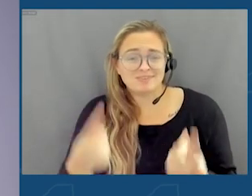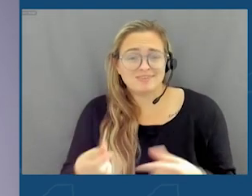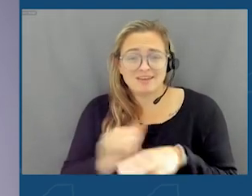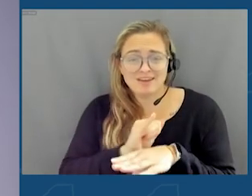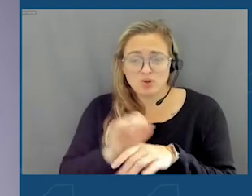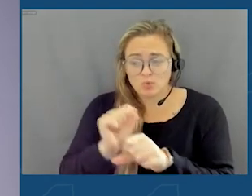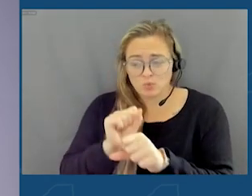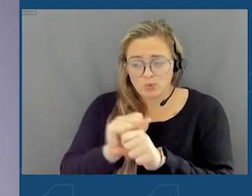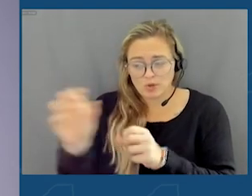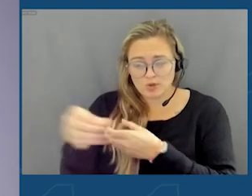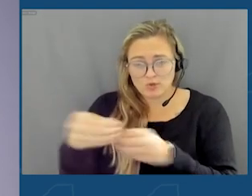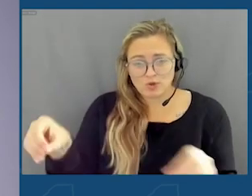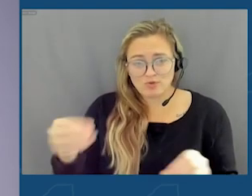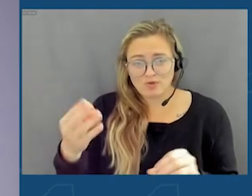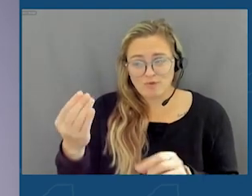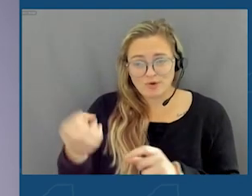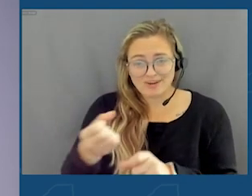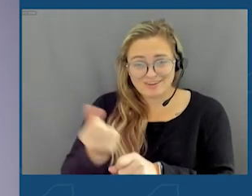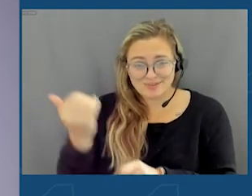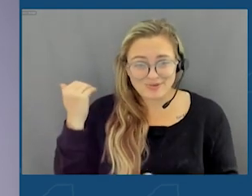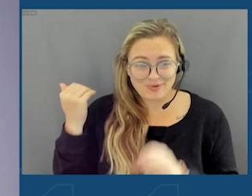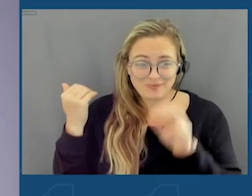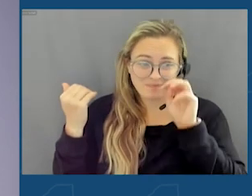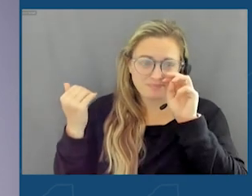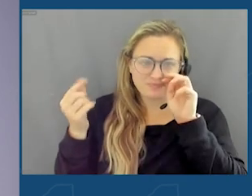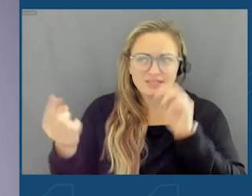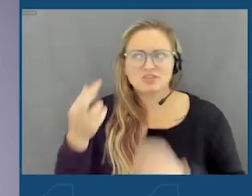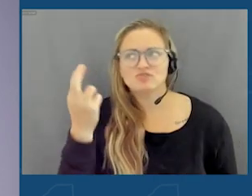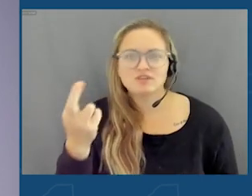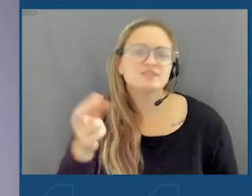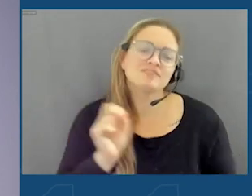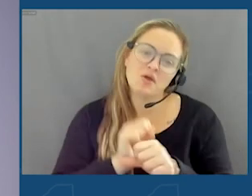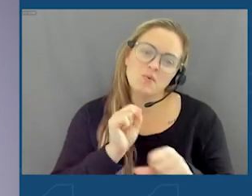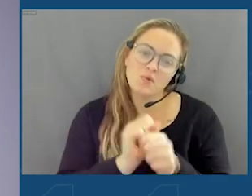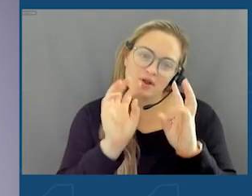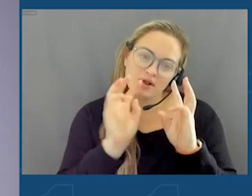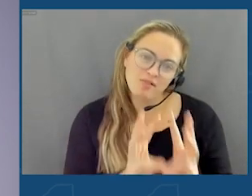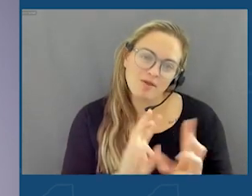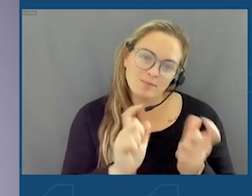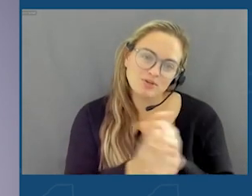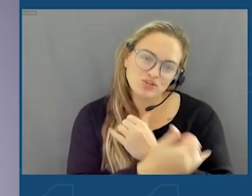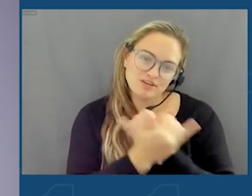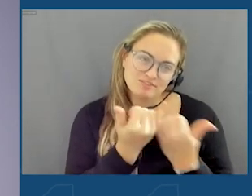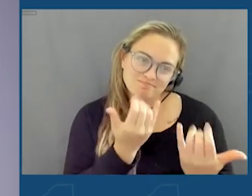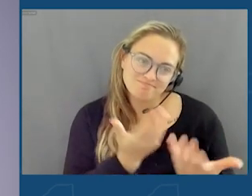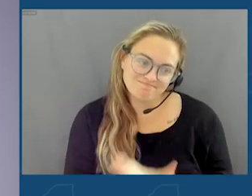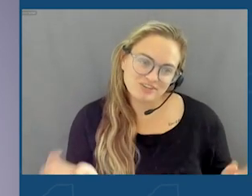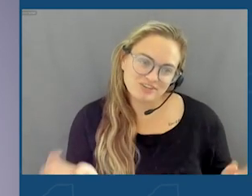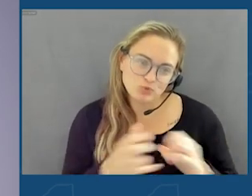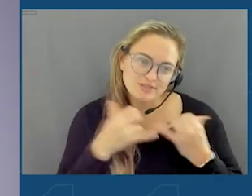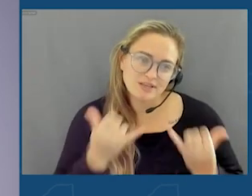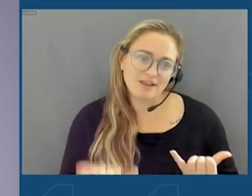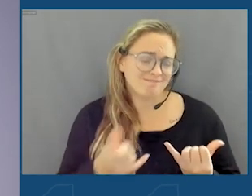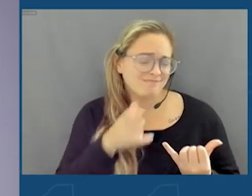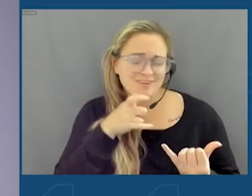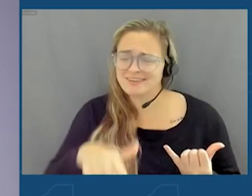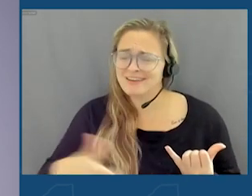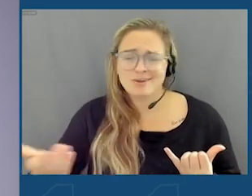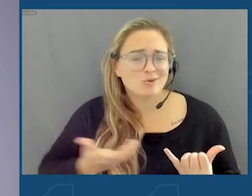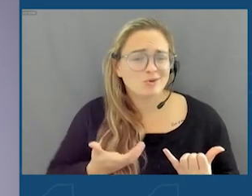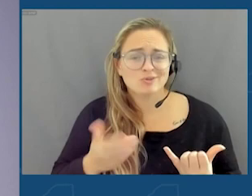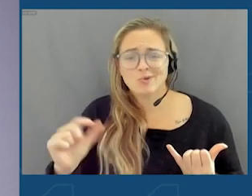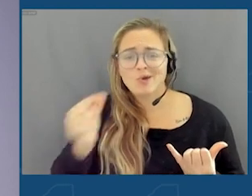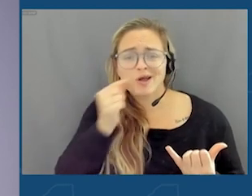congressional office more than 14 years ago, and he's the reason why I work in climate today. Someone who needs no introduction at Climate Week, Governor